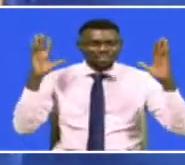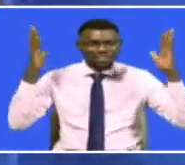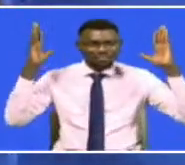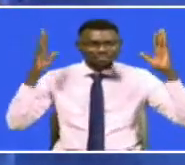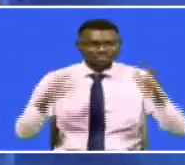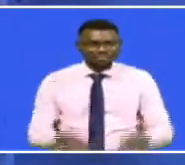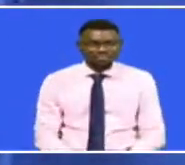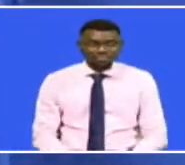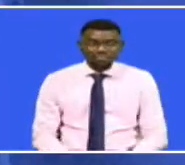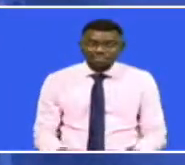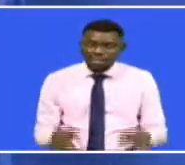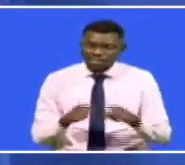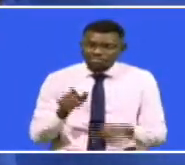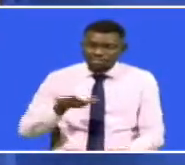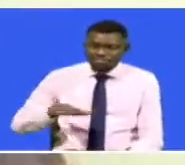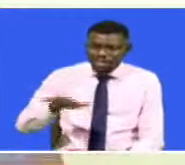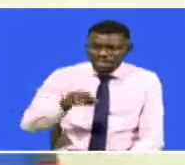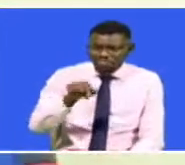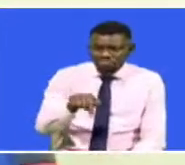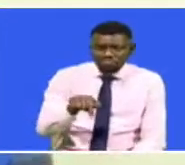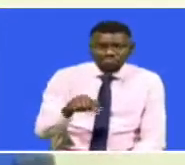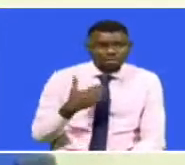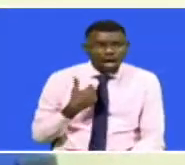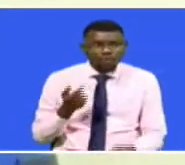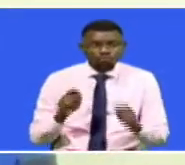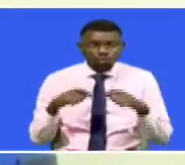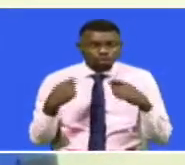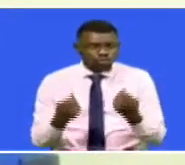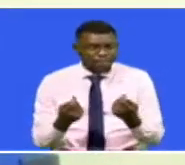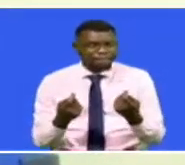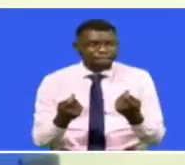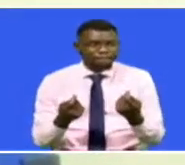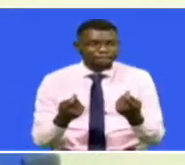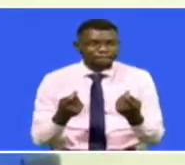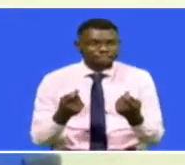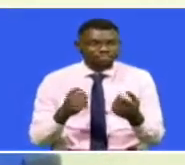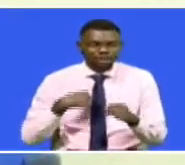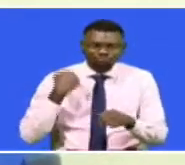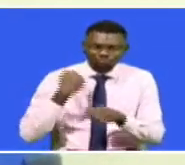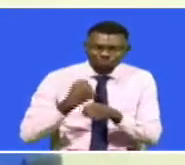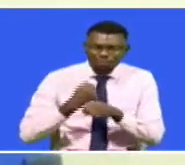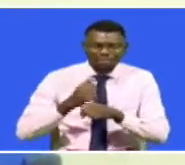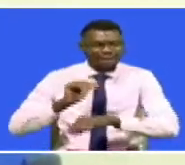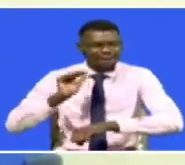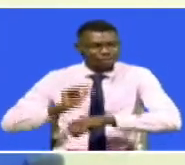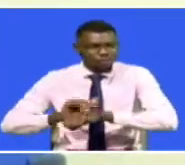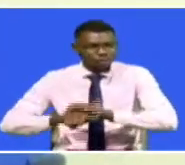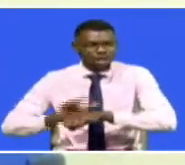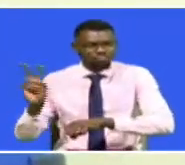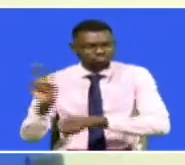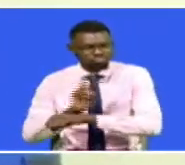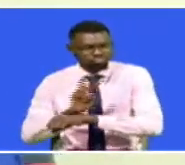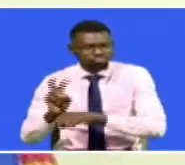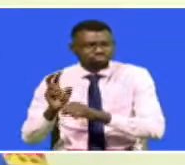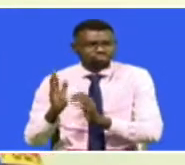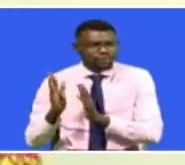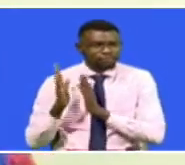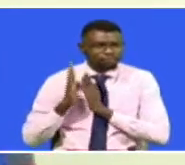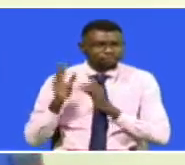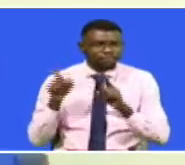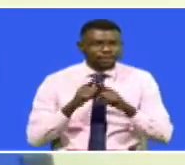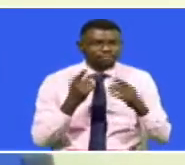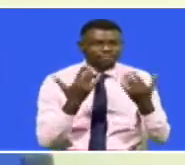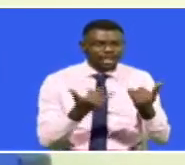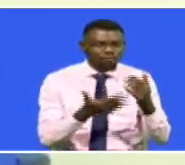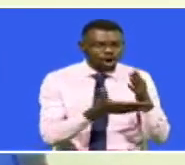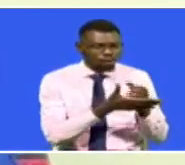have also other spots in this particular area. The team before you has done a very good job in mapping those particular areas, and the deployments